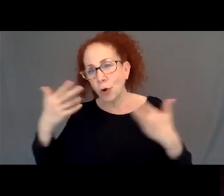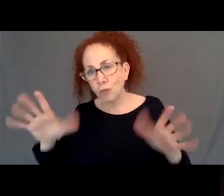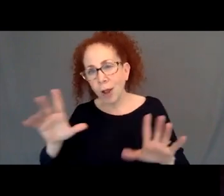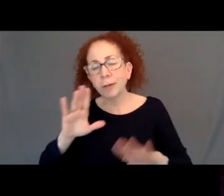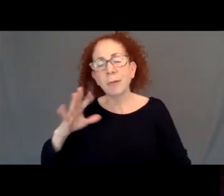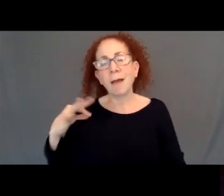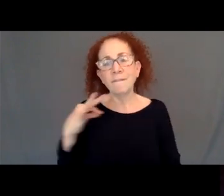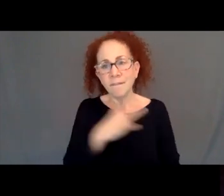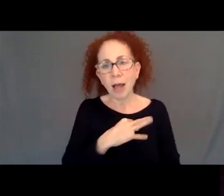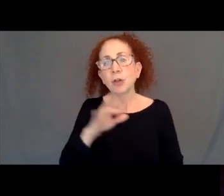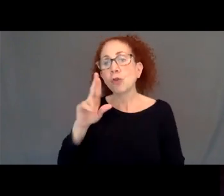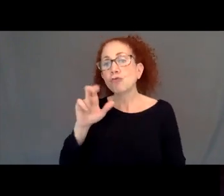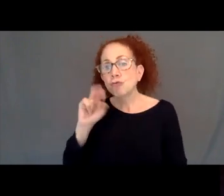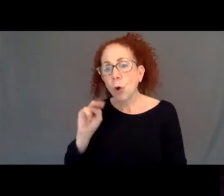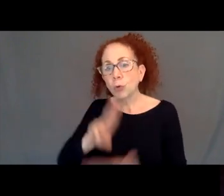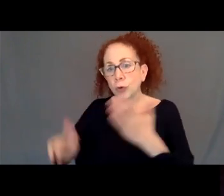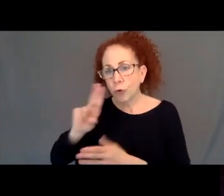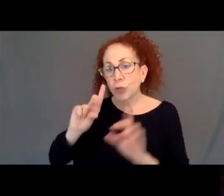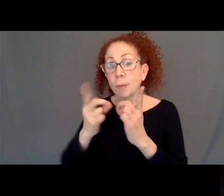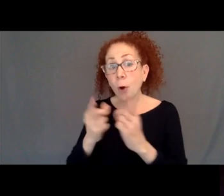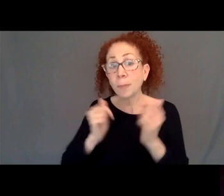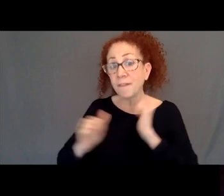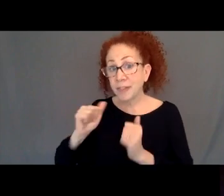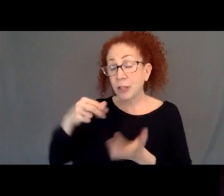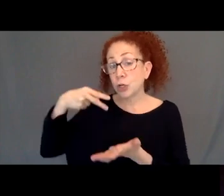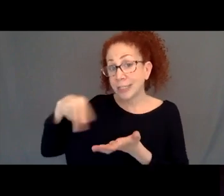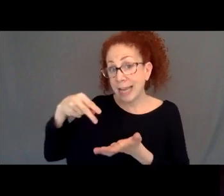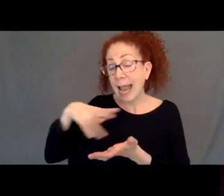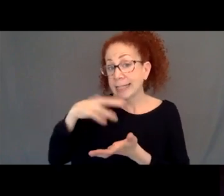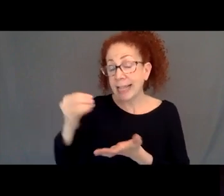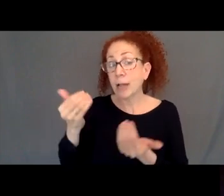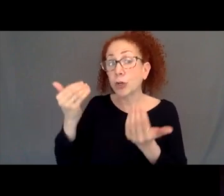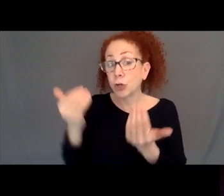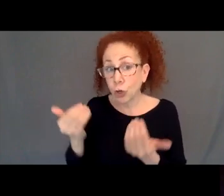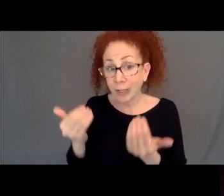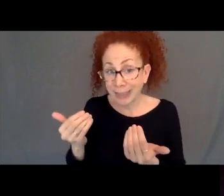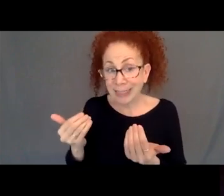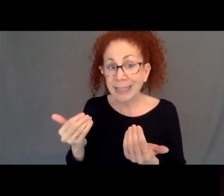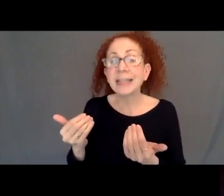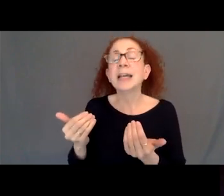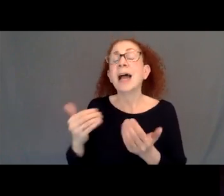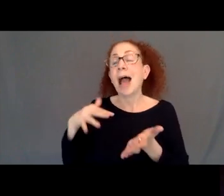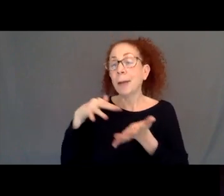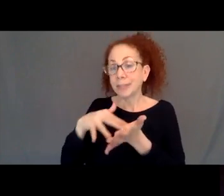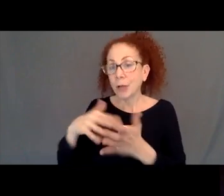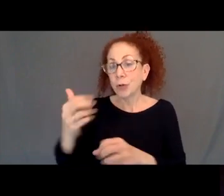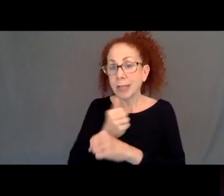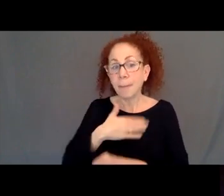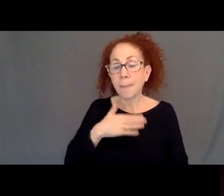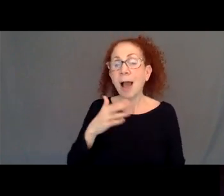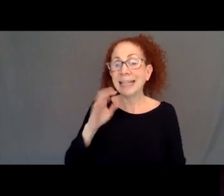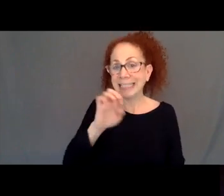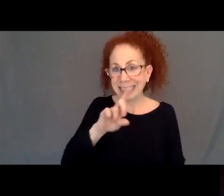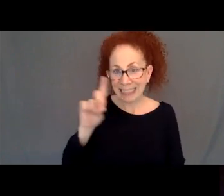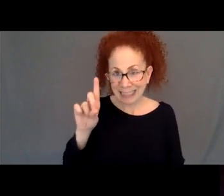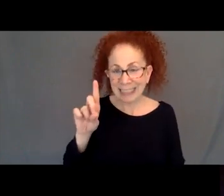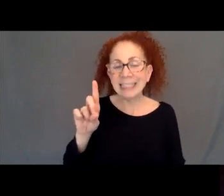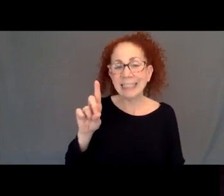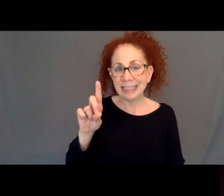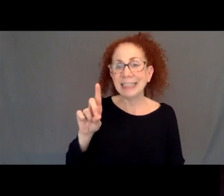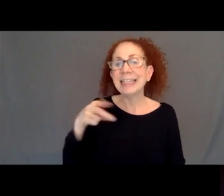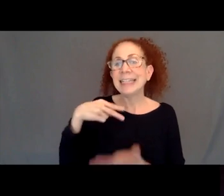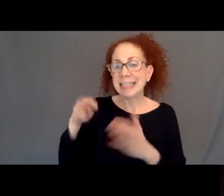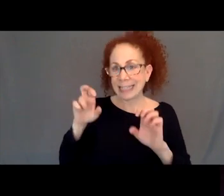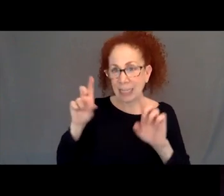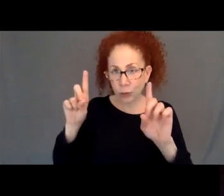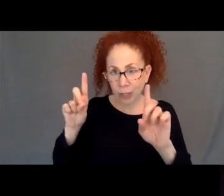on faculty at Rowan University in the Department of Theater and Dance. And currently, I am studying to get my EDD in